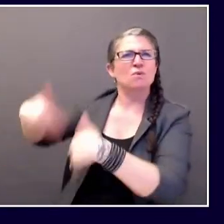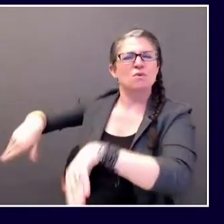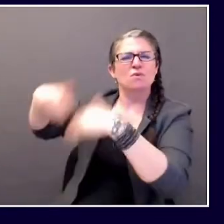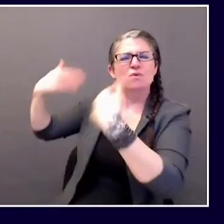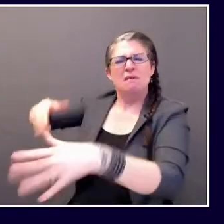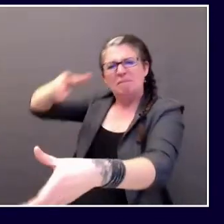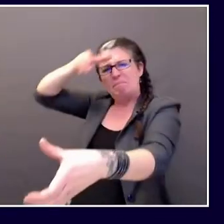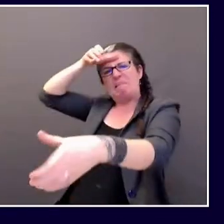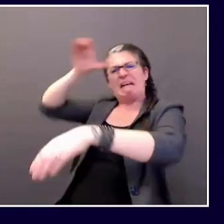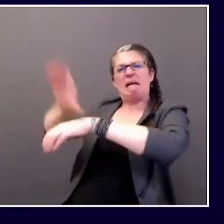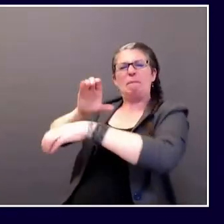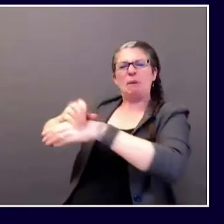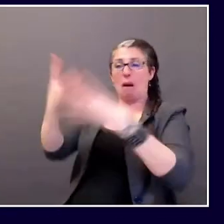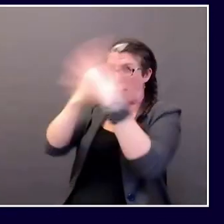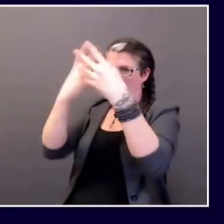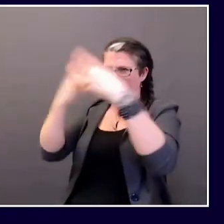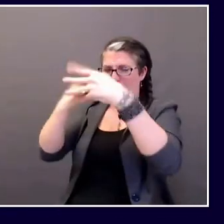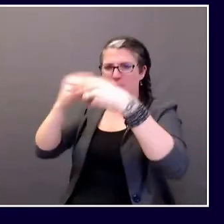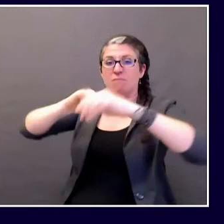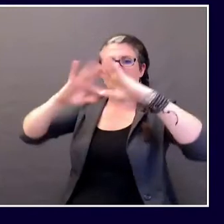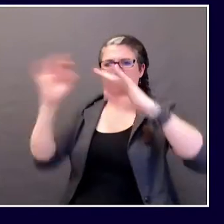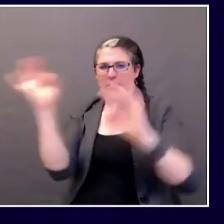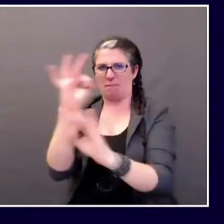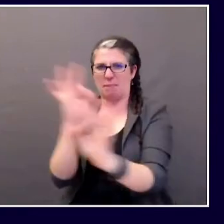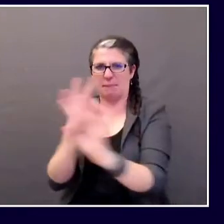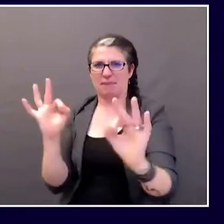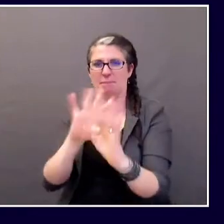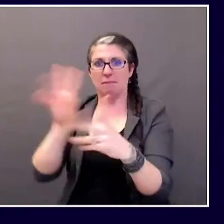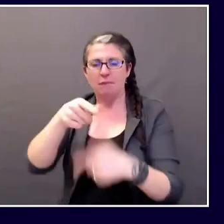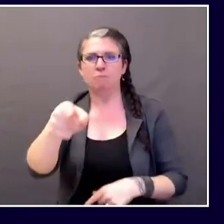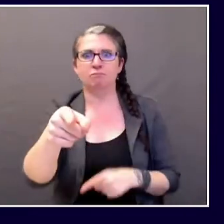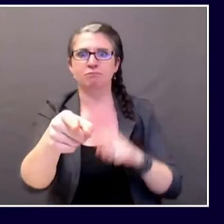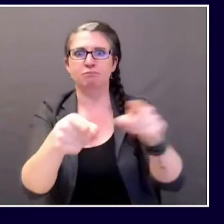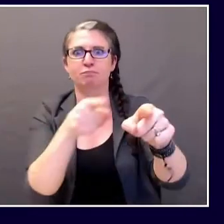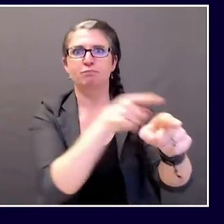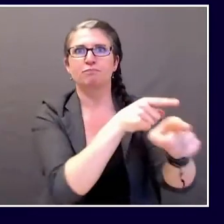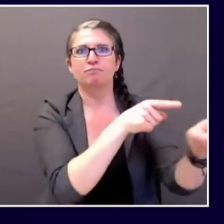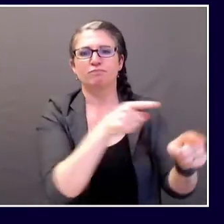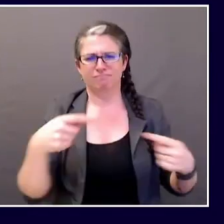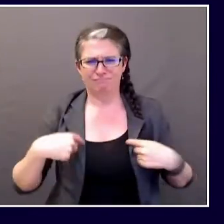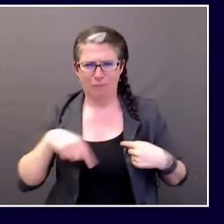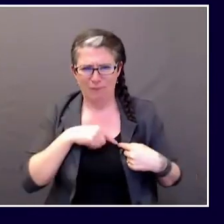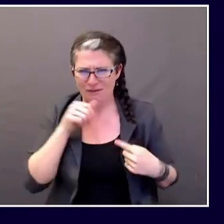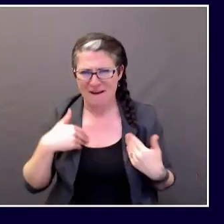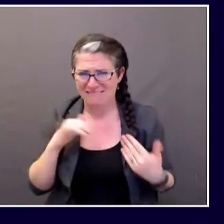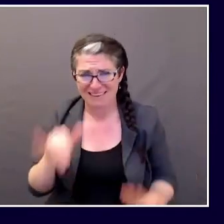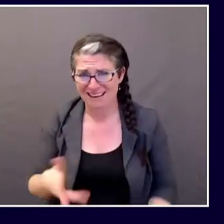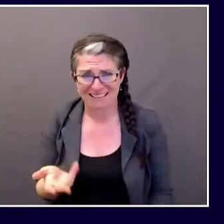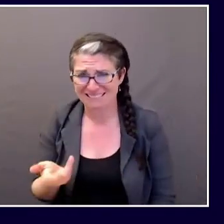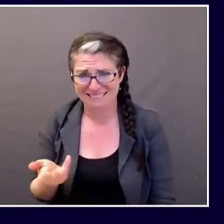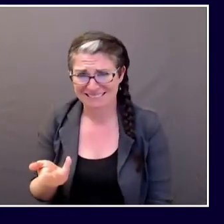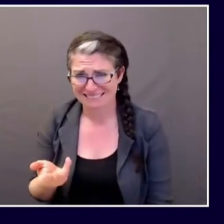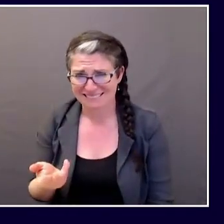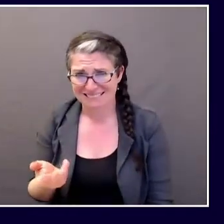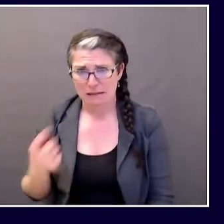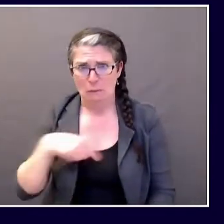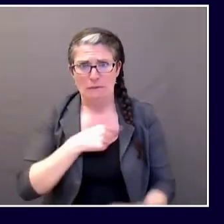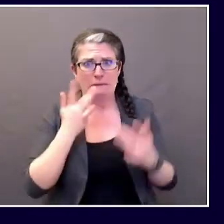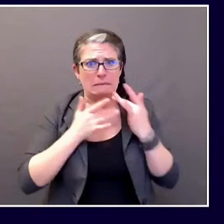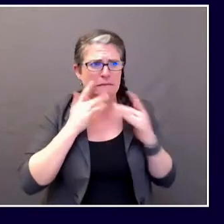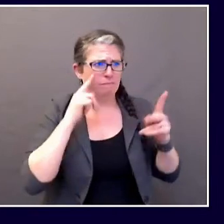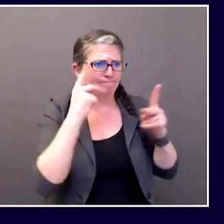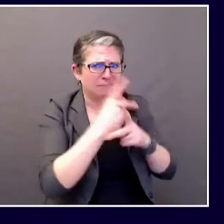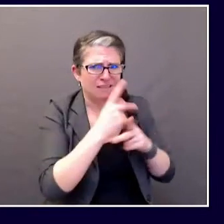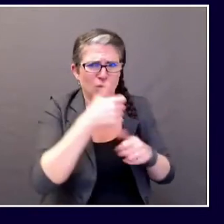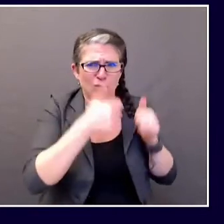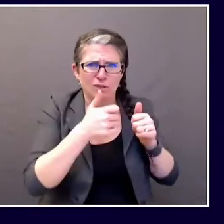if we did, what algorithm would it use? What values would it use in coming up with that line? One of the